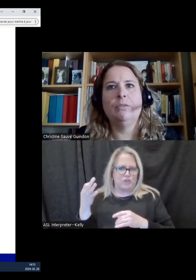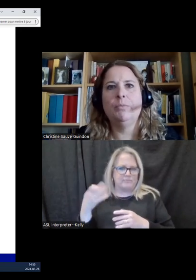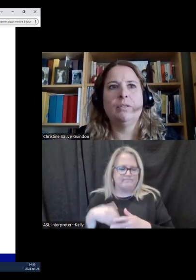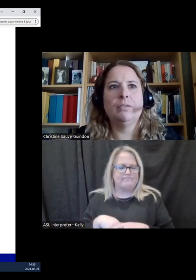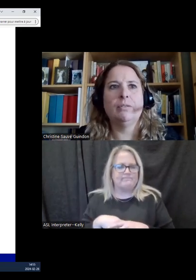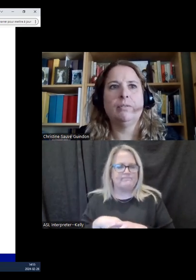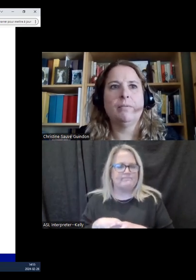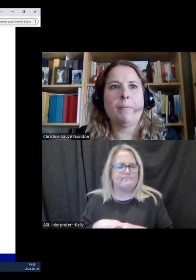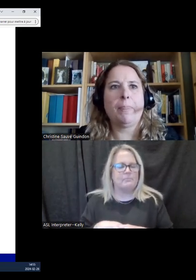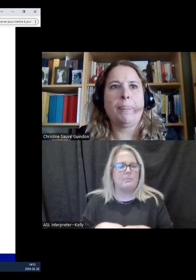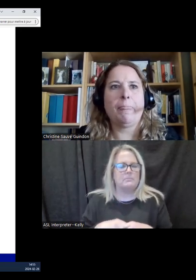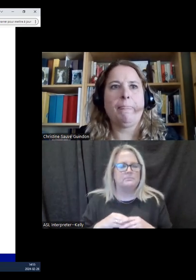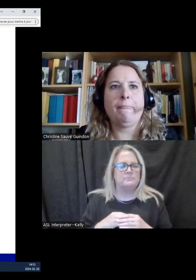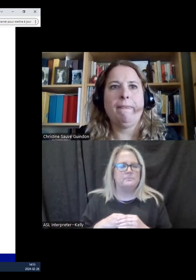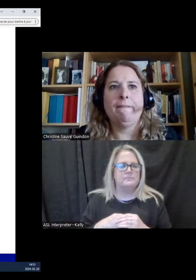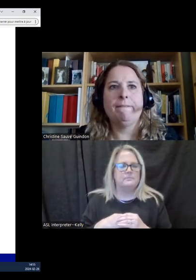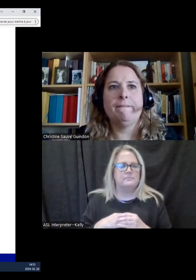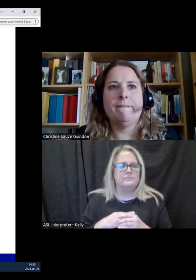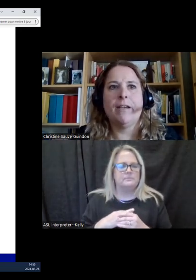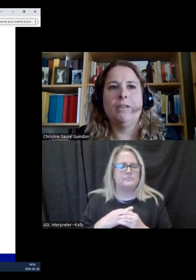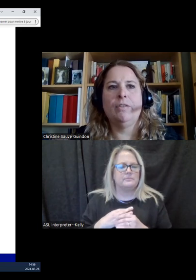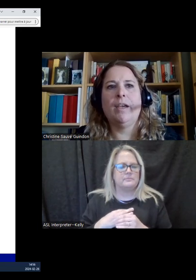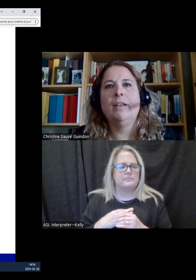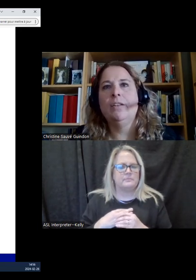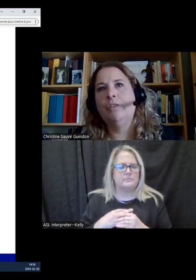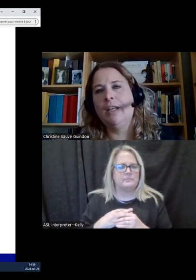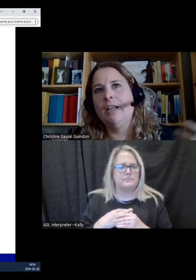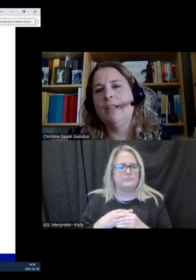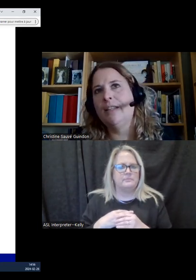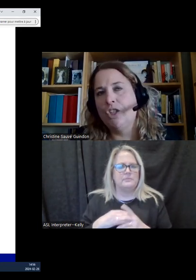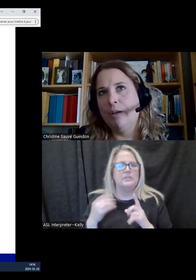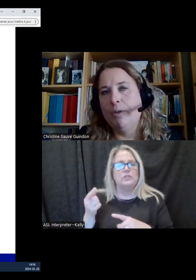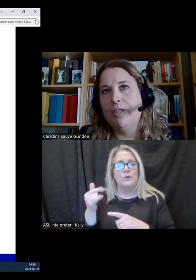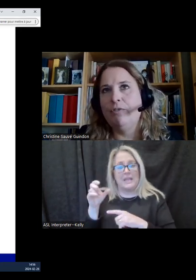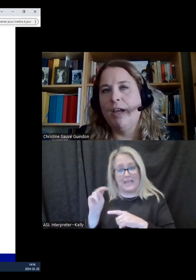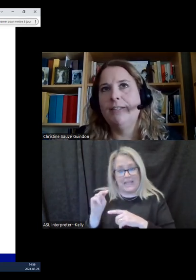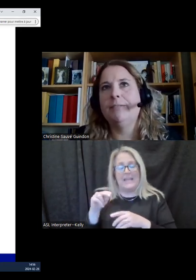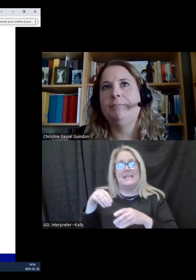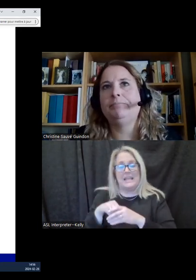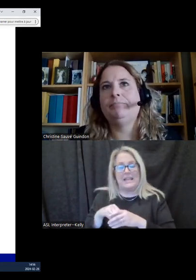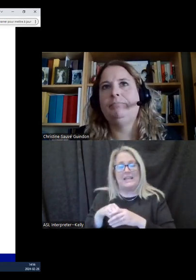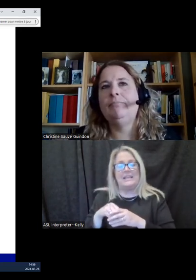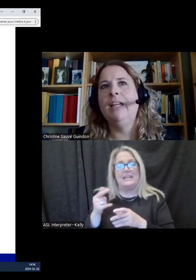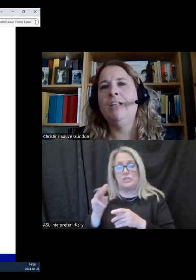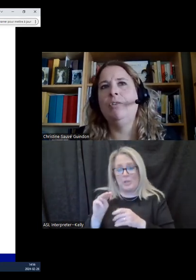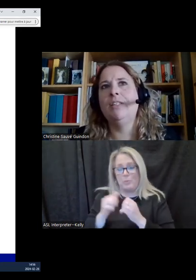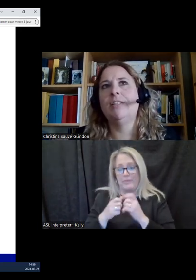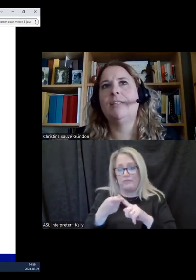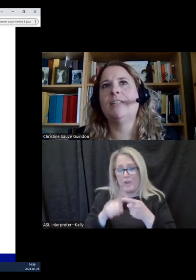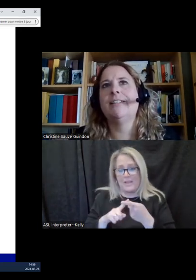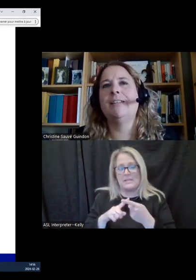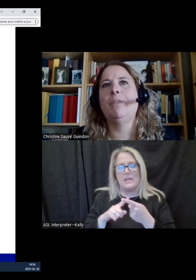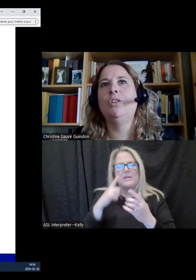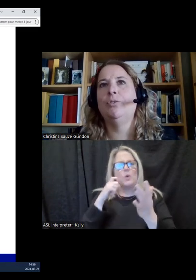originally. Oops. Gideon est au gymnase avec ses amis. I'll do that. So Gideon is in the gym with his friends and he